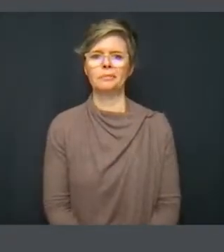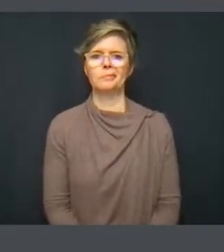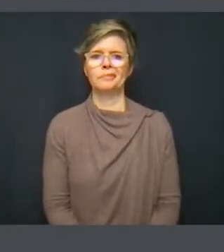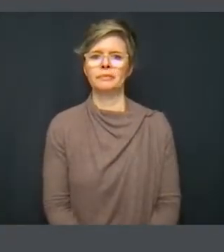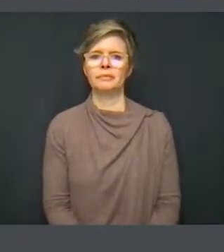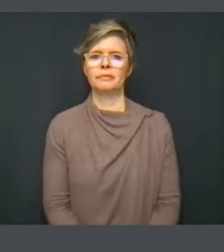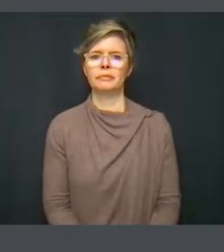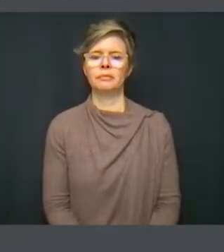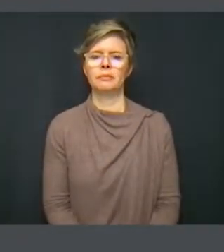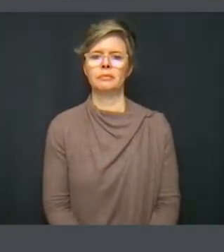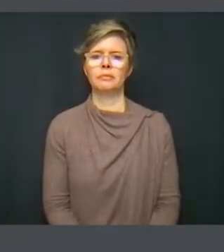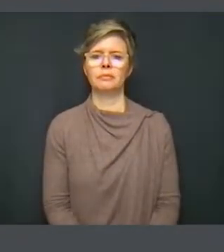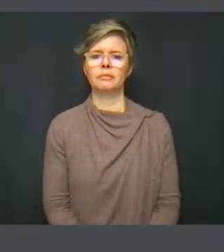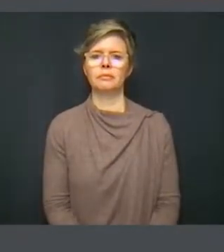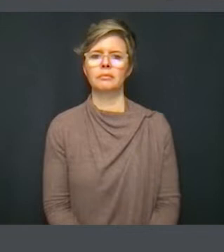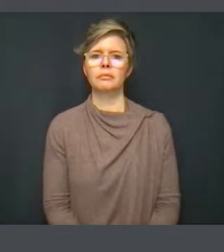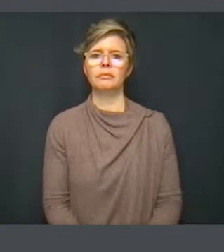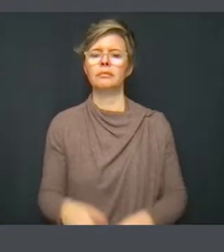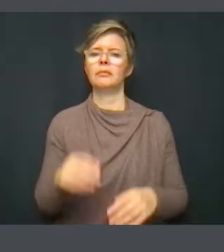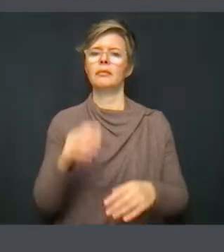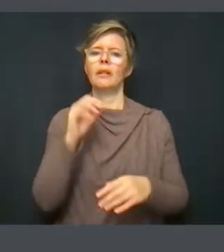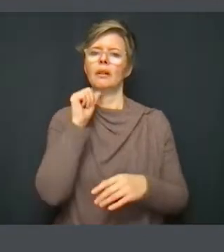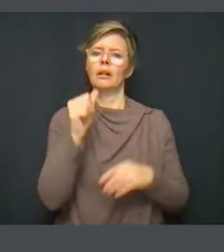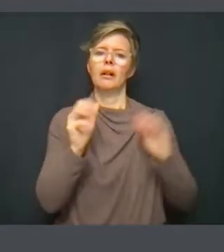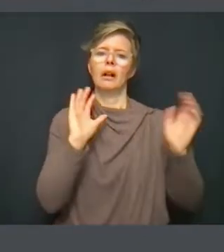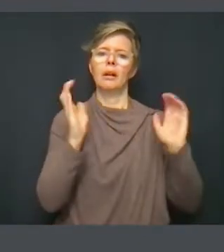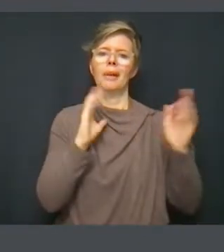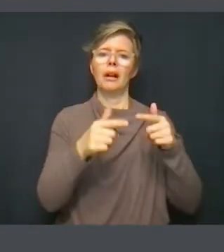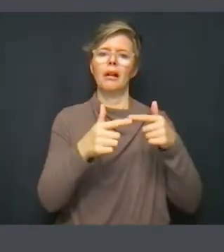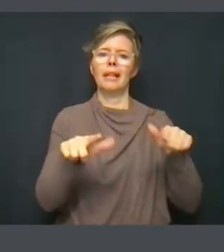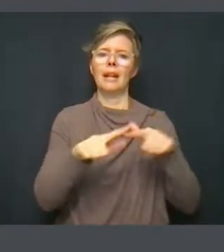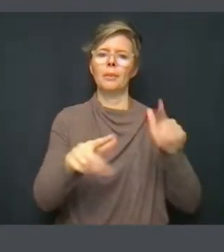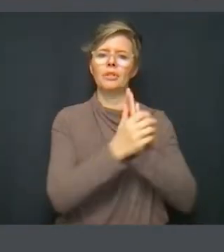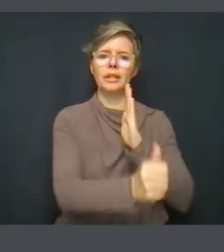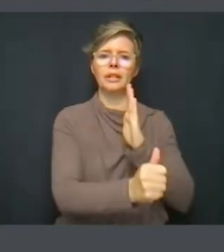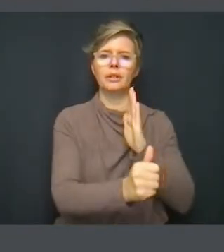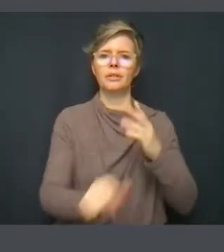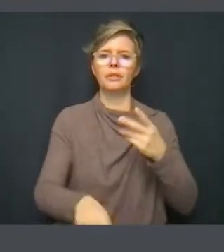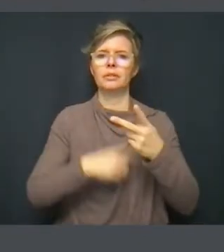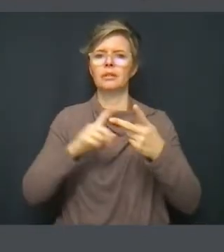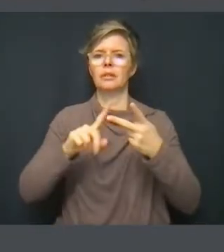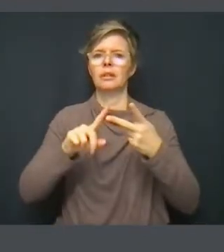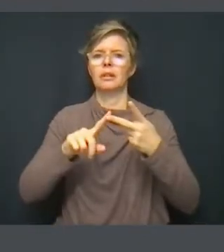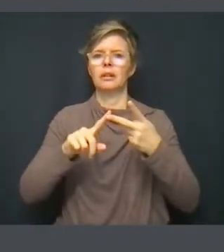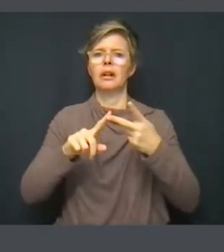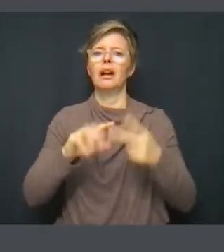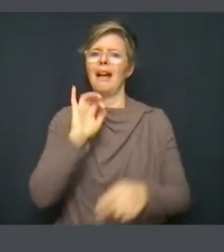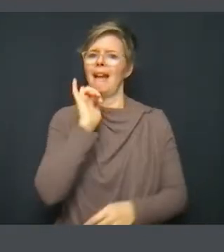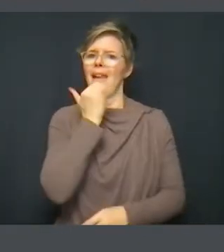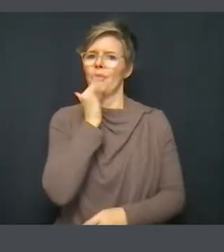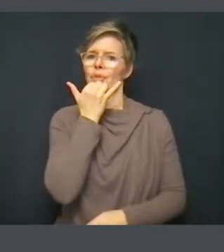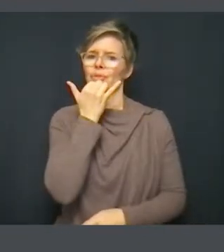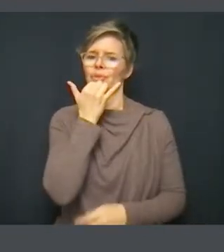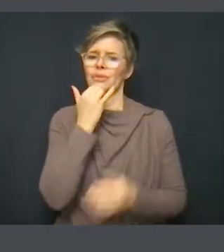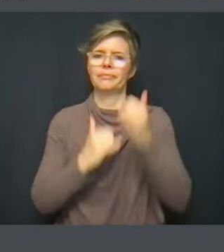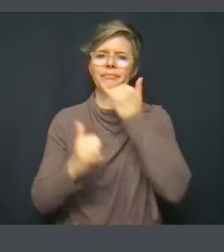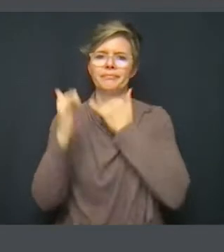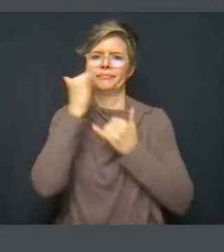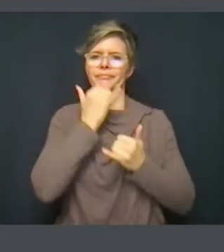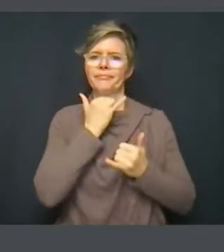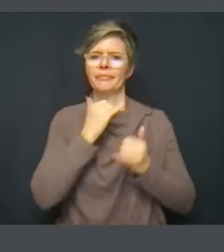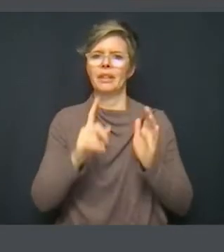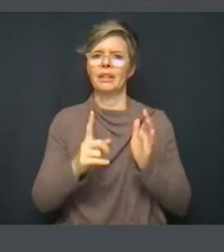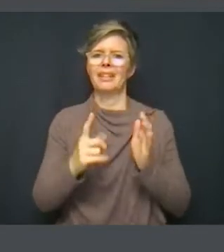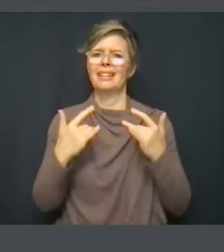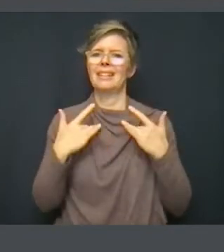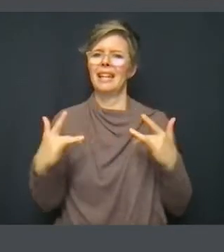So not just comparable language skills, but the types of errors, for example, that they'll make are going to be similar. Sometimes they're a little